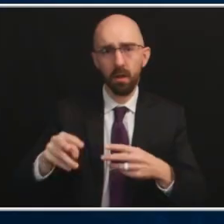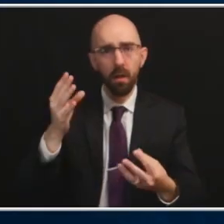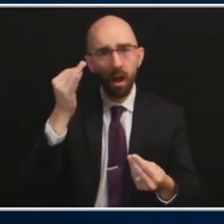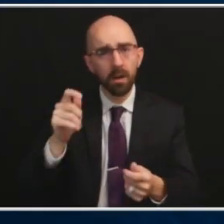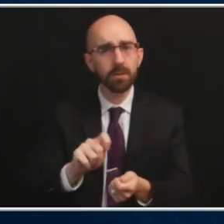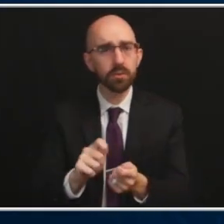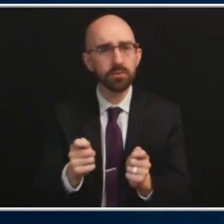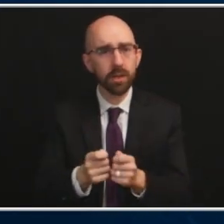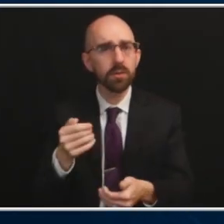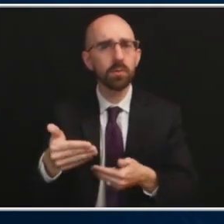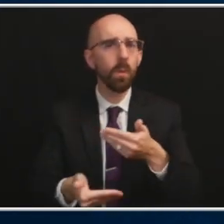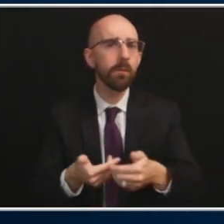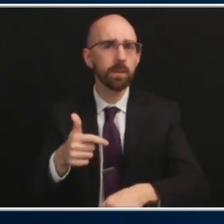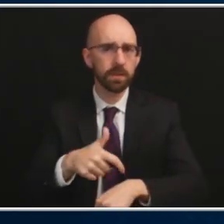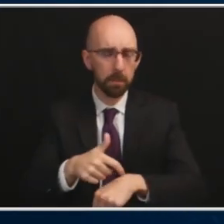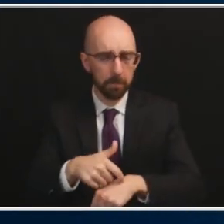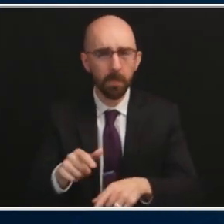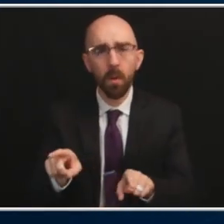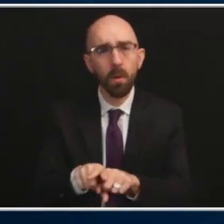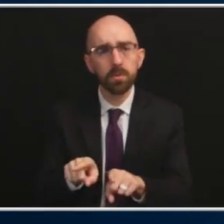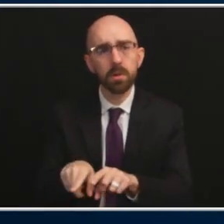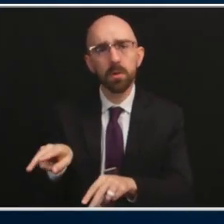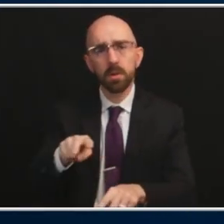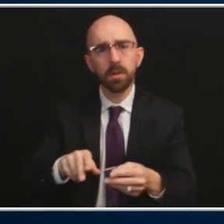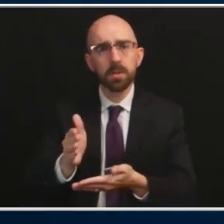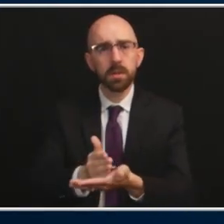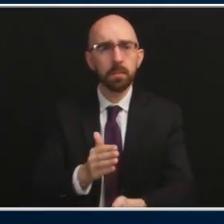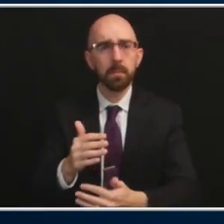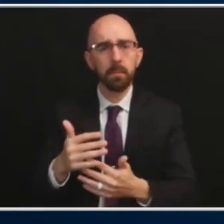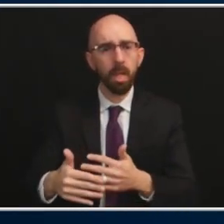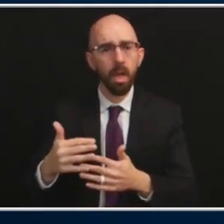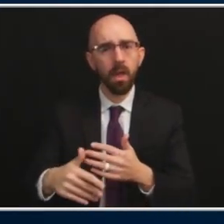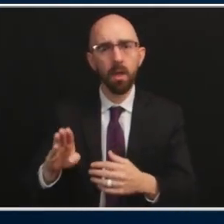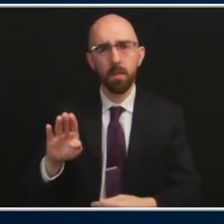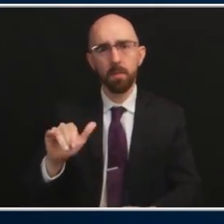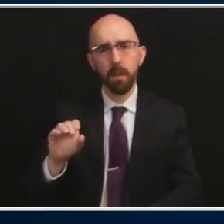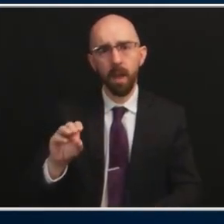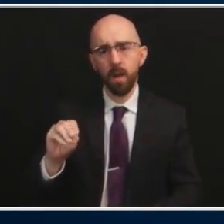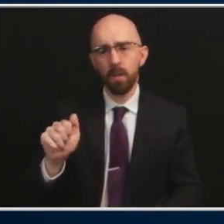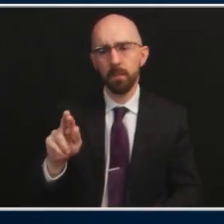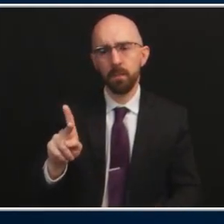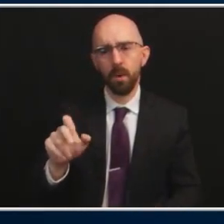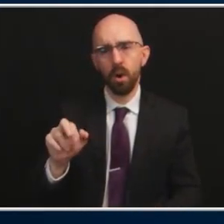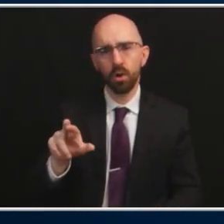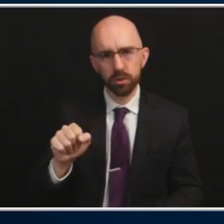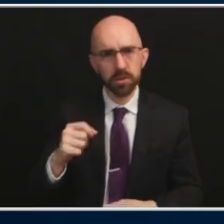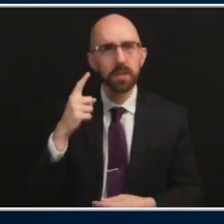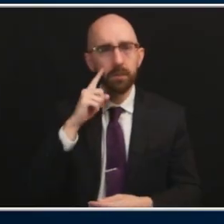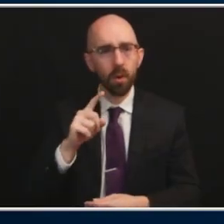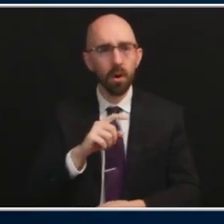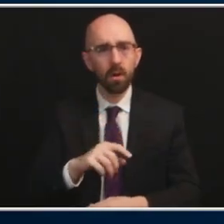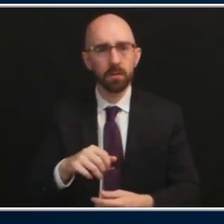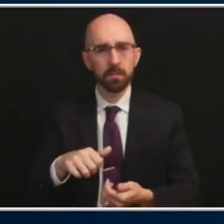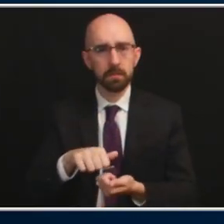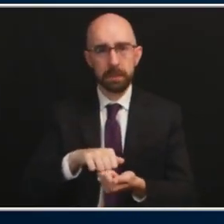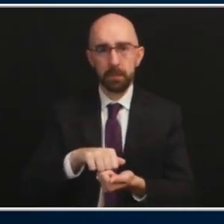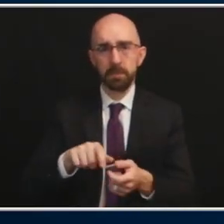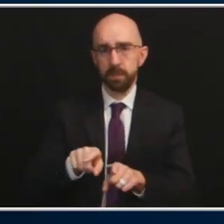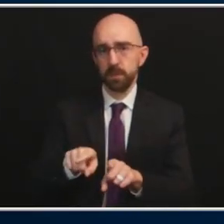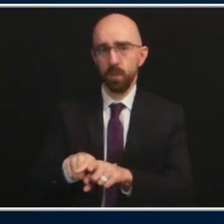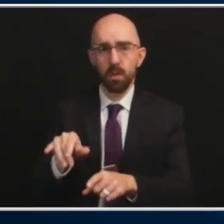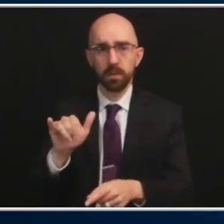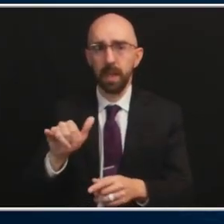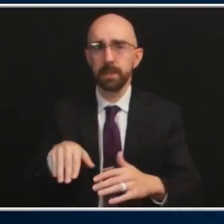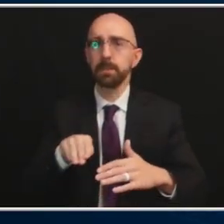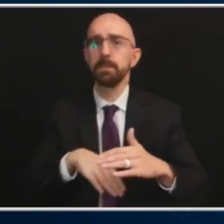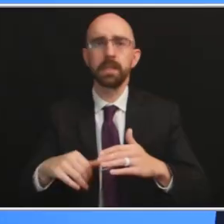time, and then also looked at some blood biomarkers for energy metabolism as well. So that was the basic structure. Could